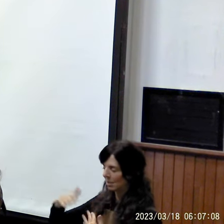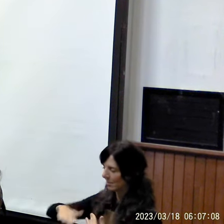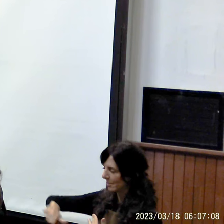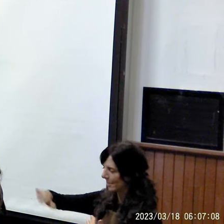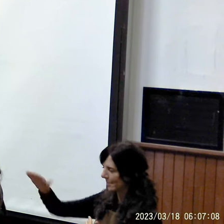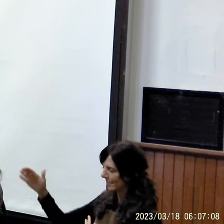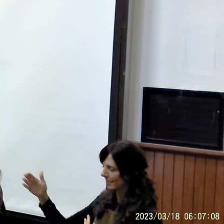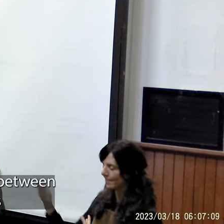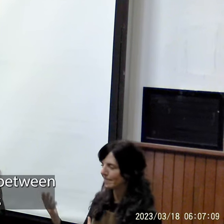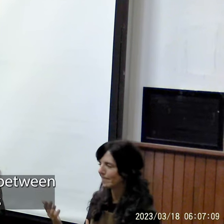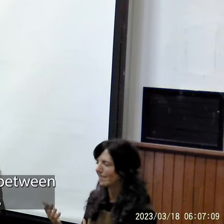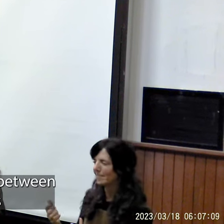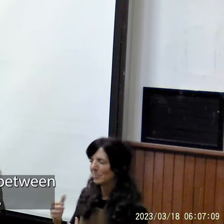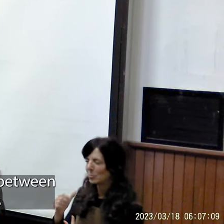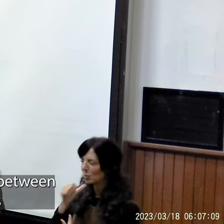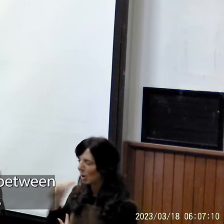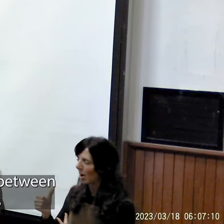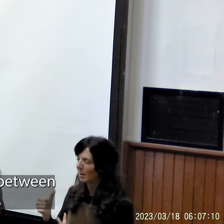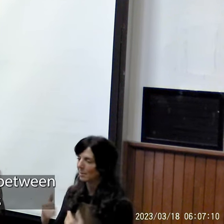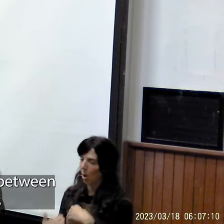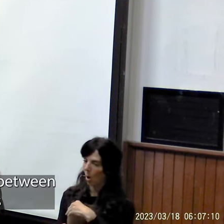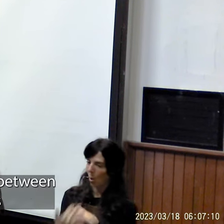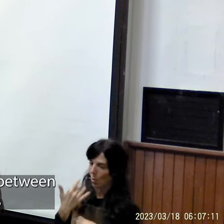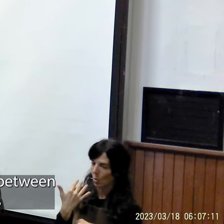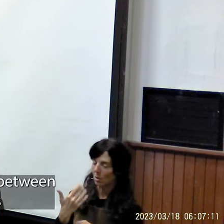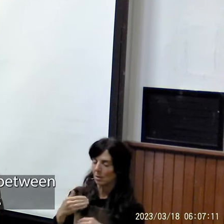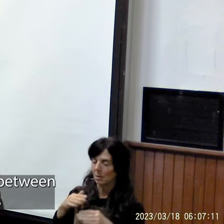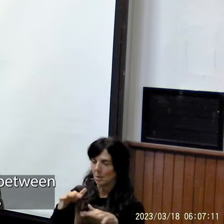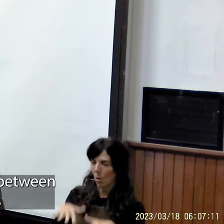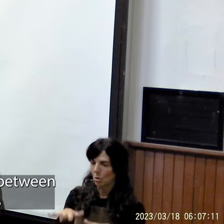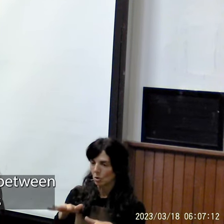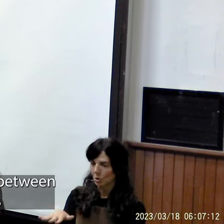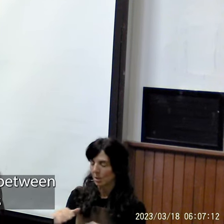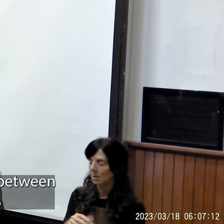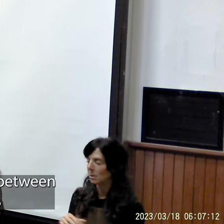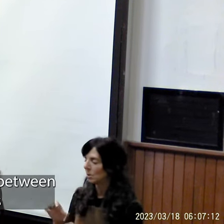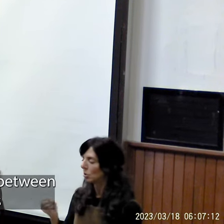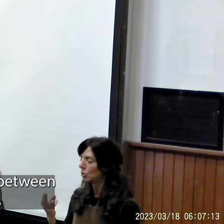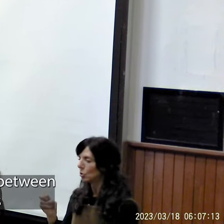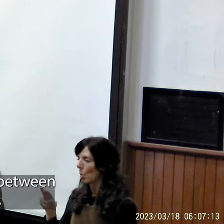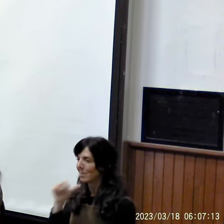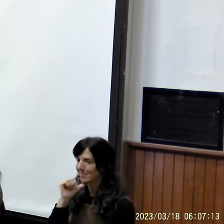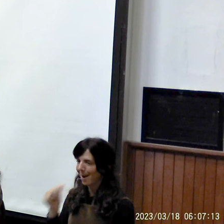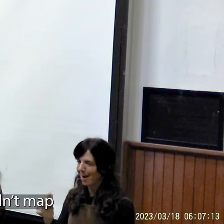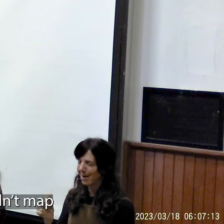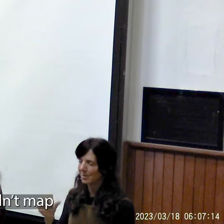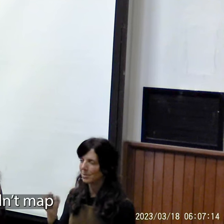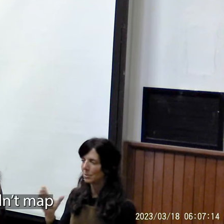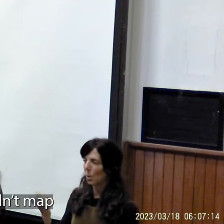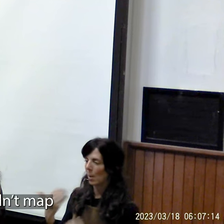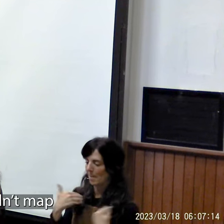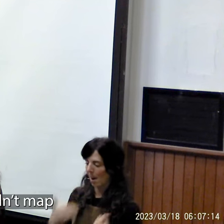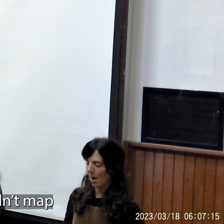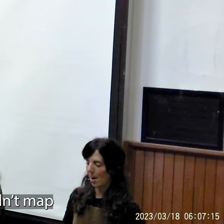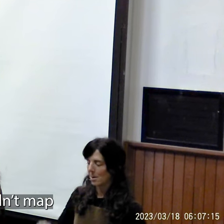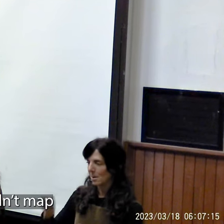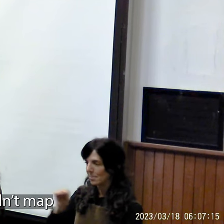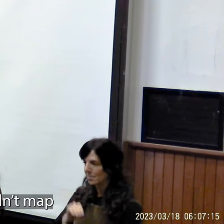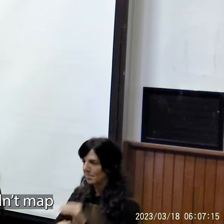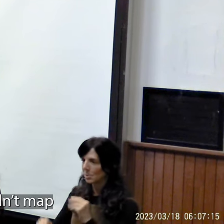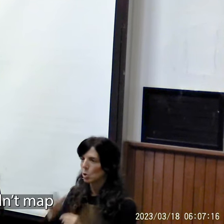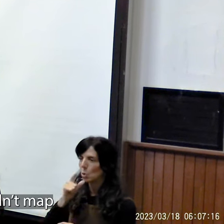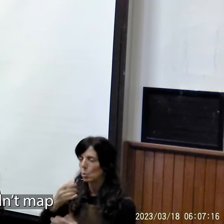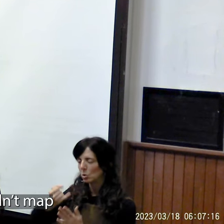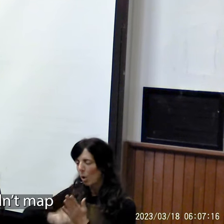not necessarily shore or ocean, they're somewhere in between, and they're moving bodies that colonists and cartographers